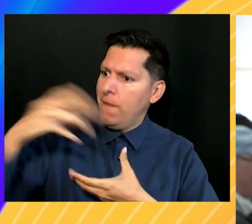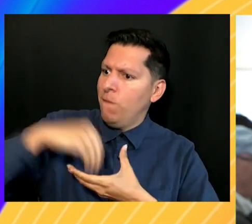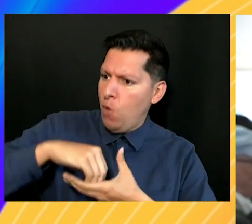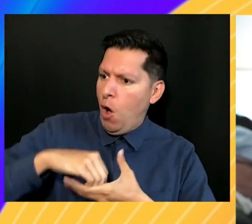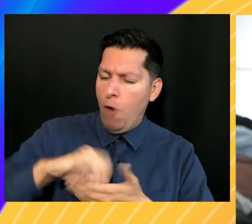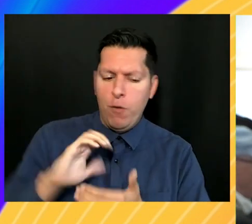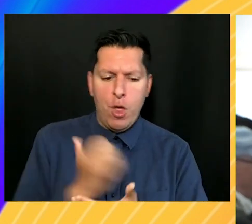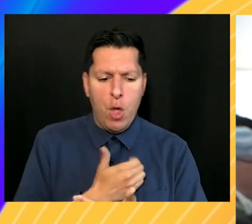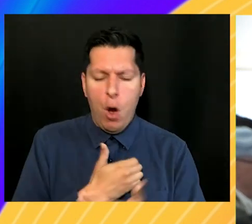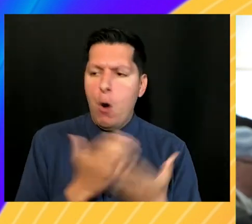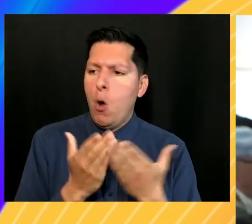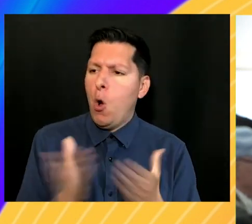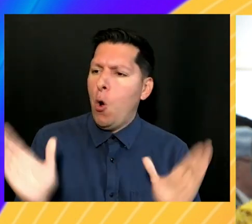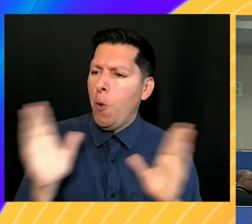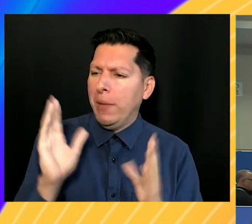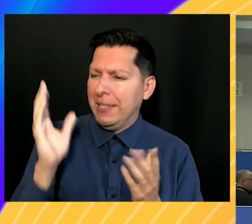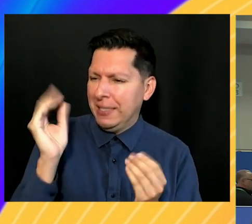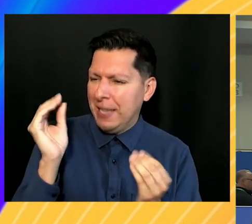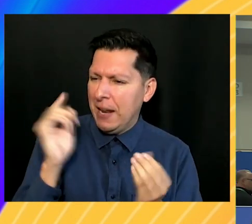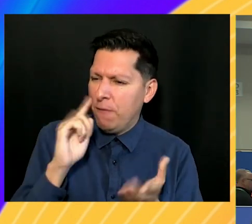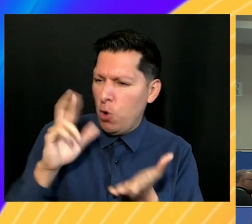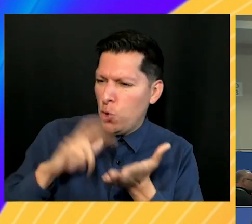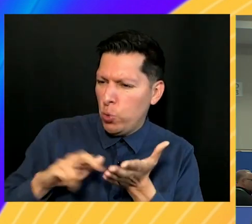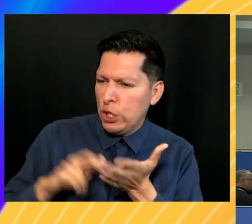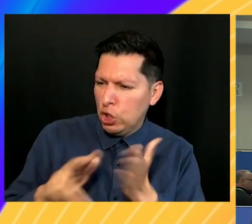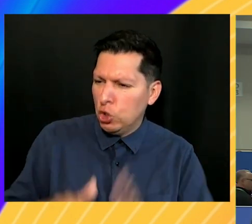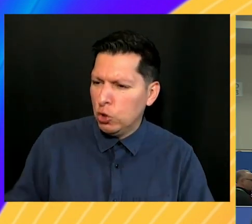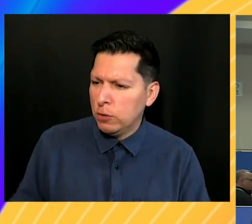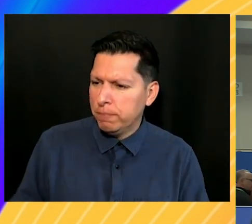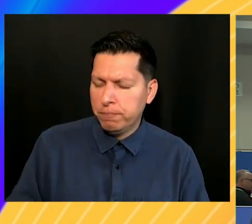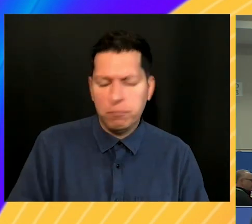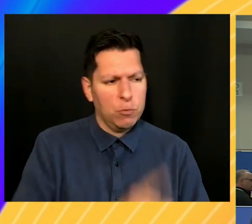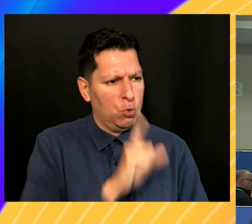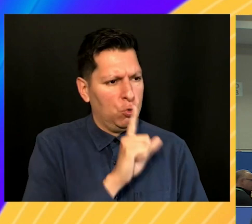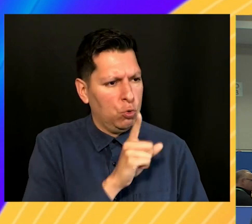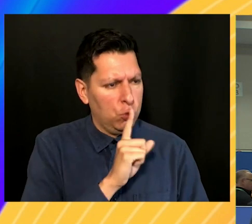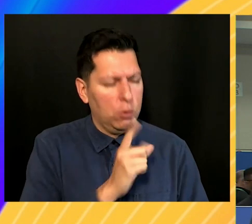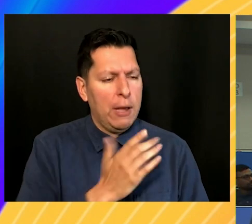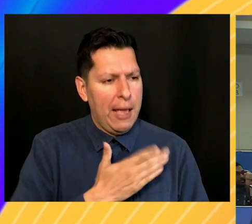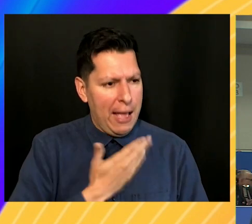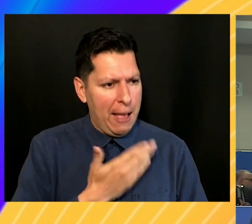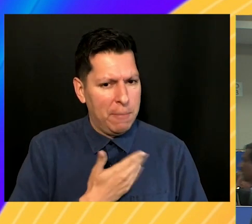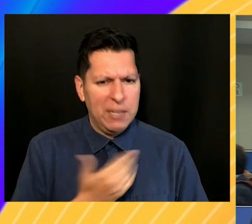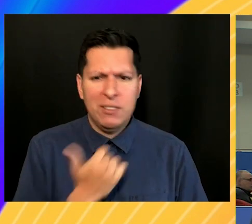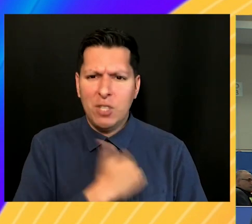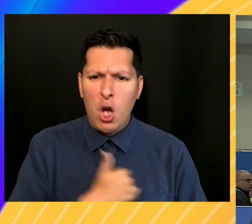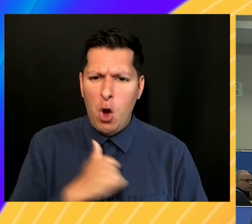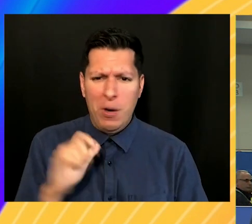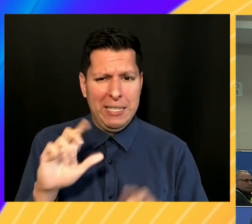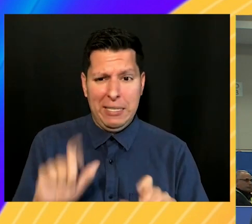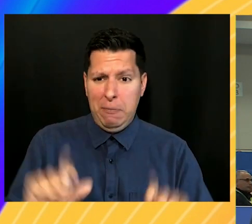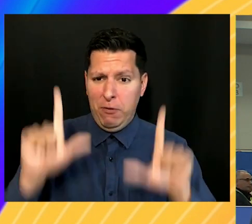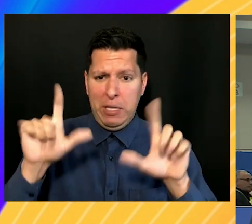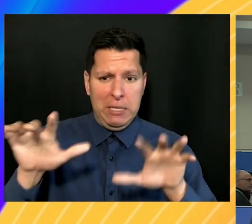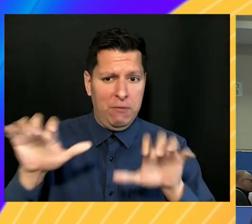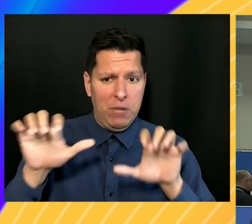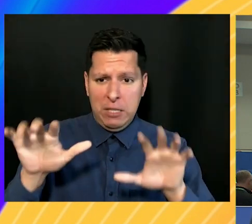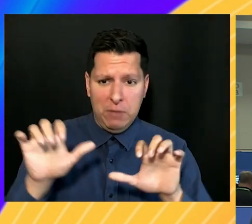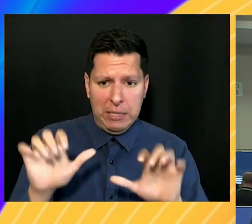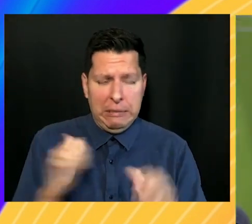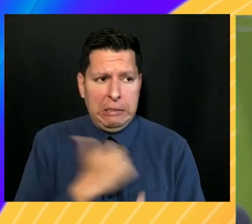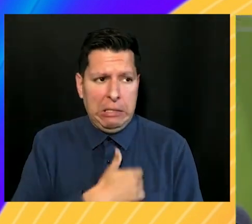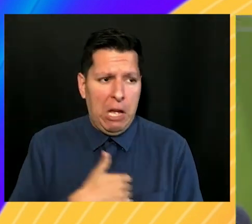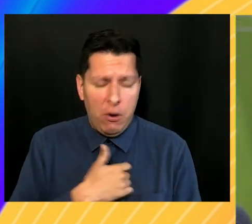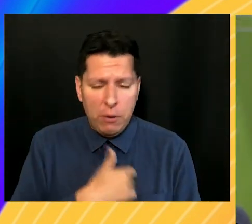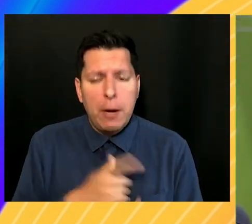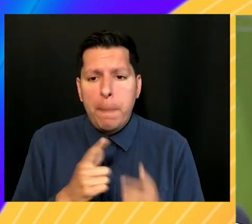data for researchers. Yeah, I would love to. So, and forgive, our screen keeps to be glitching in and out. So really, this is a play to